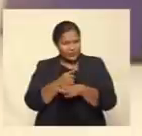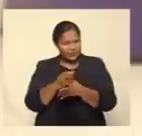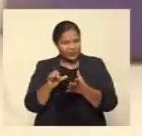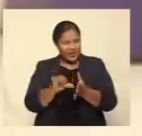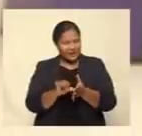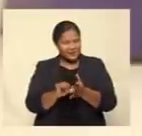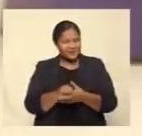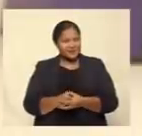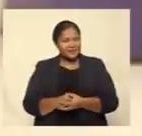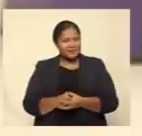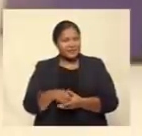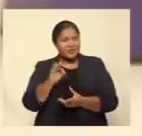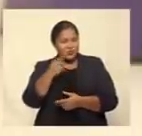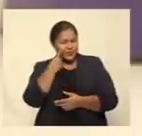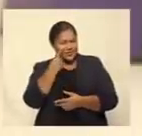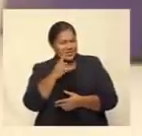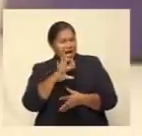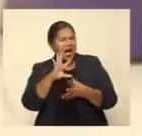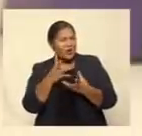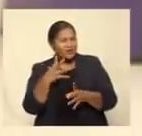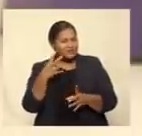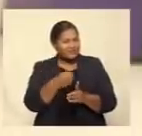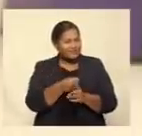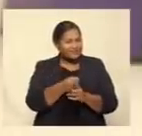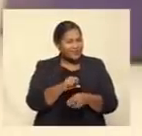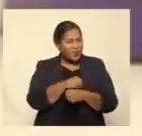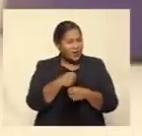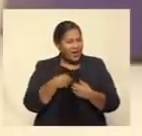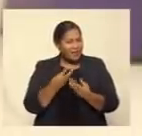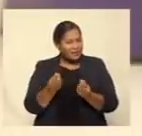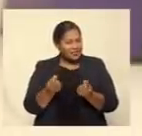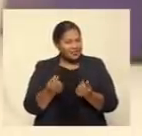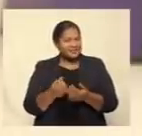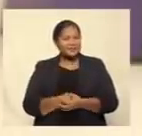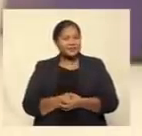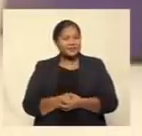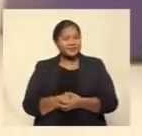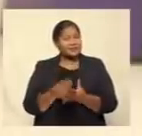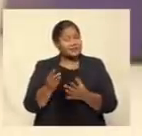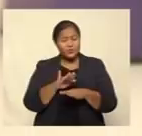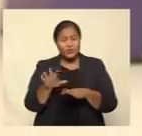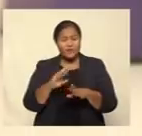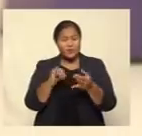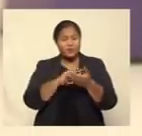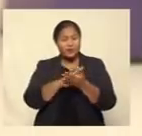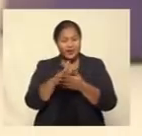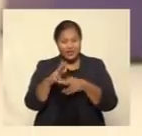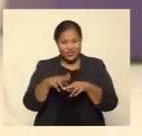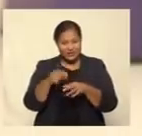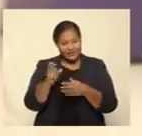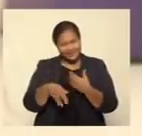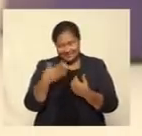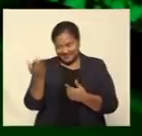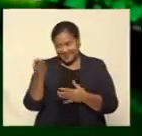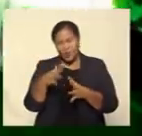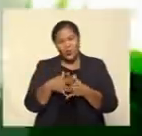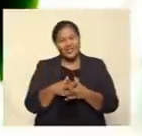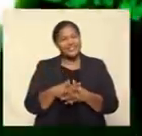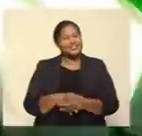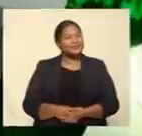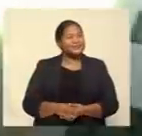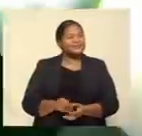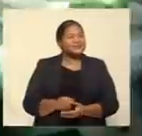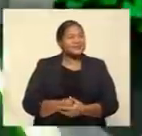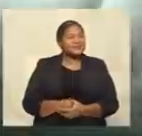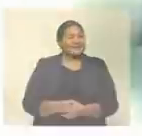let's see what impact it has on our currency basket. That's all from HFC Bank. Back to you, Whitney.